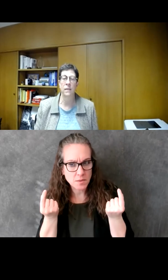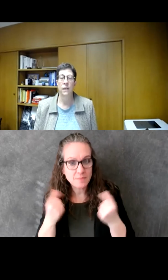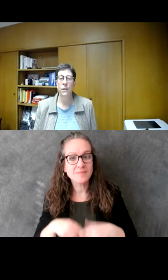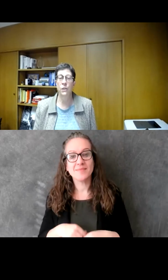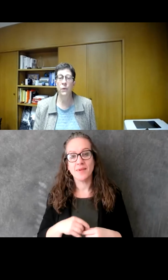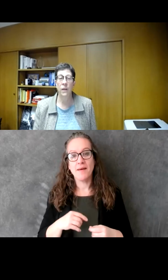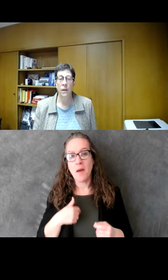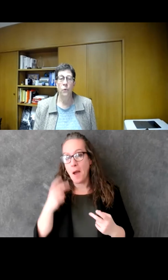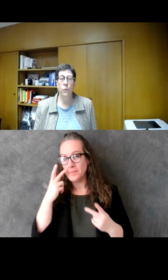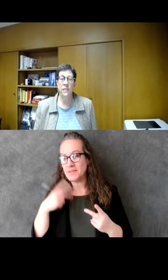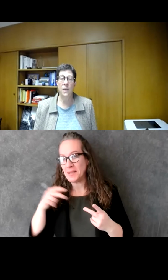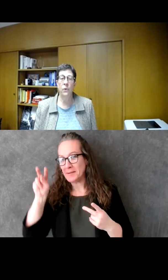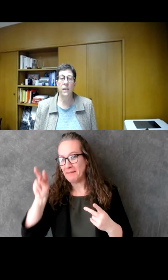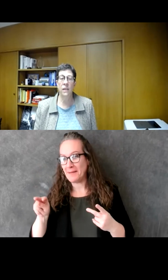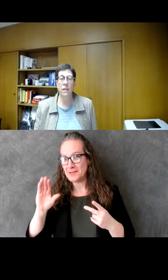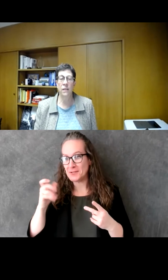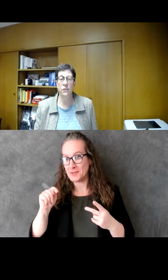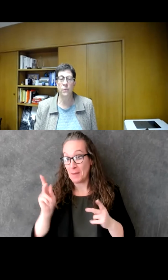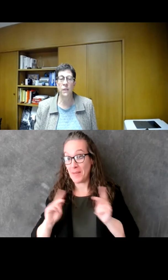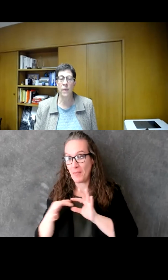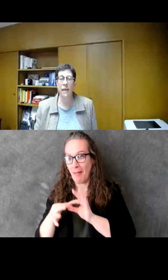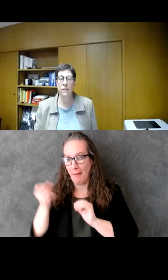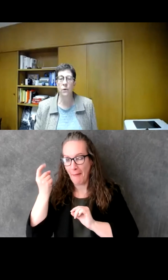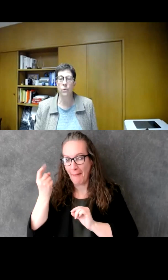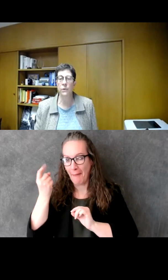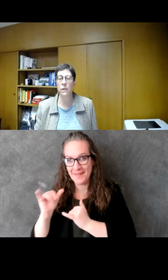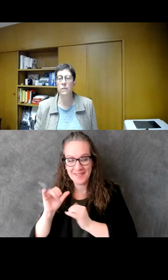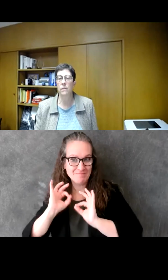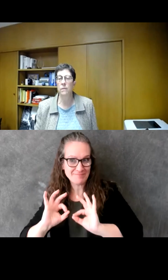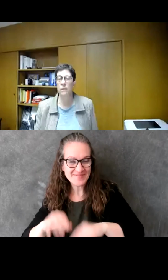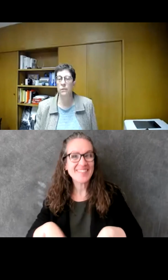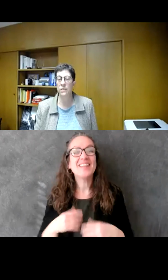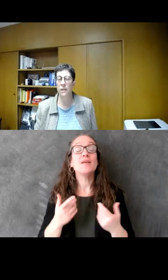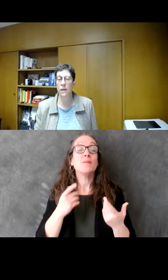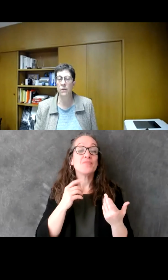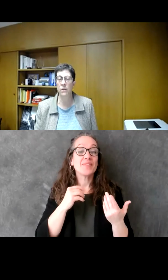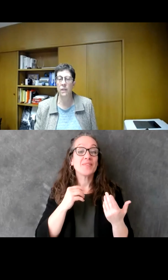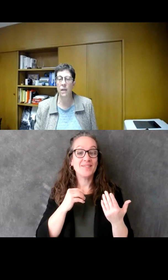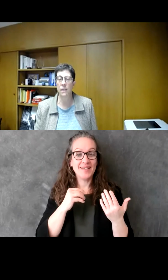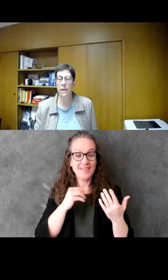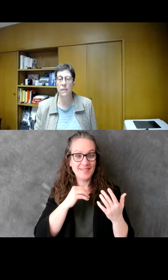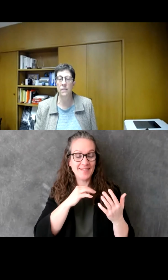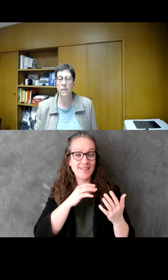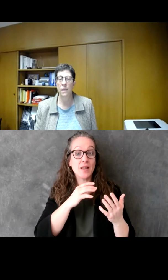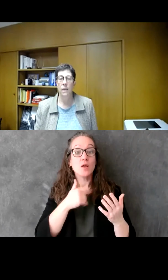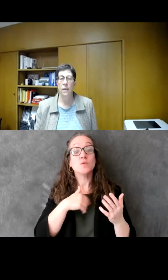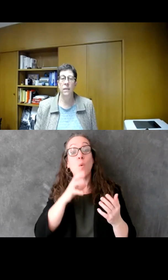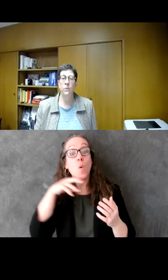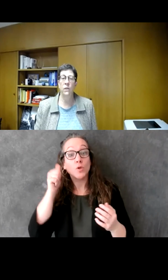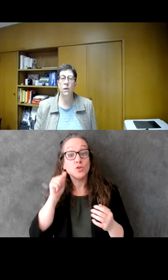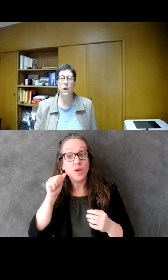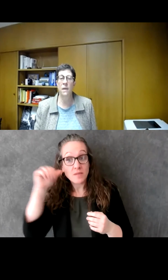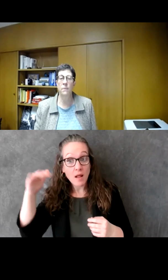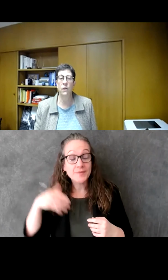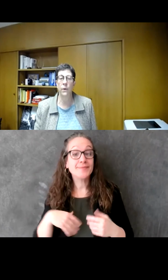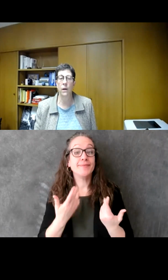this. So we separated into these 3 domains: the older adult, the trusted other, the context, and then we